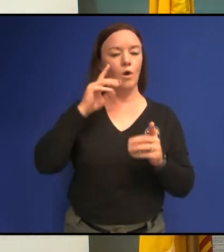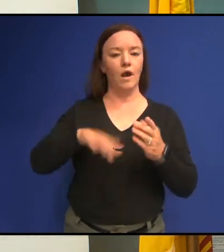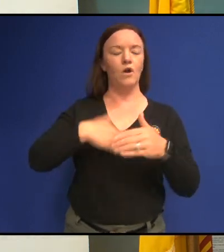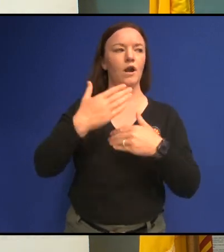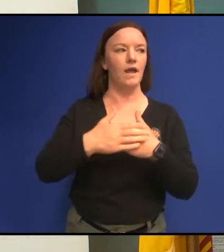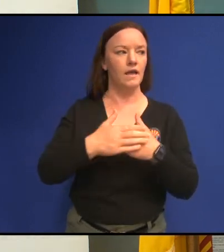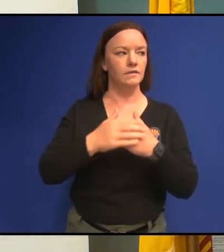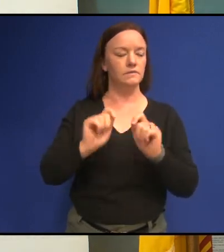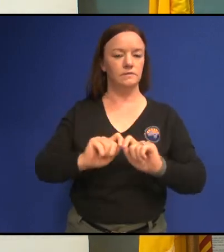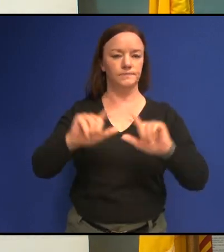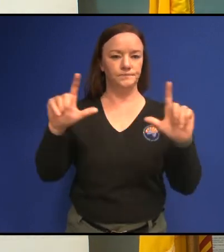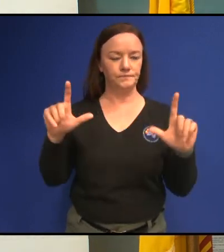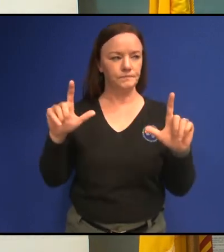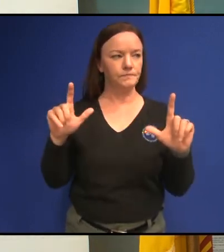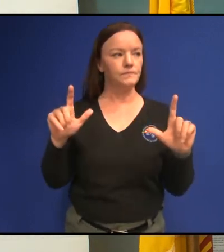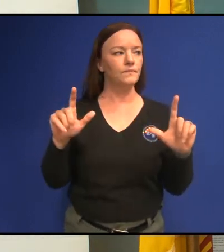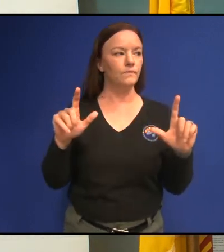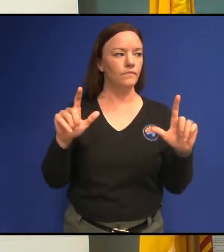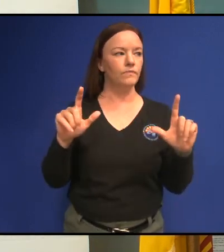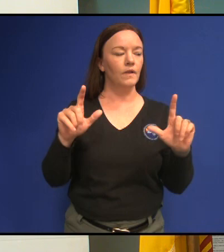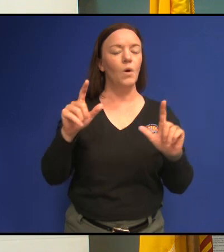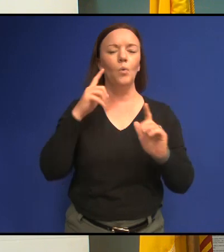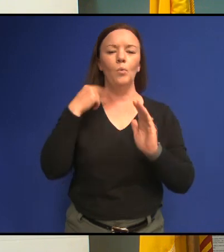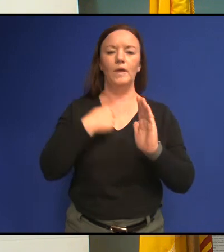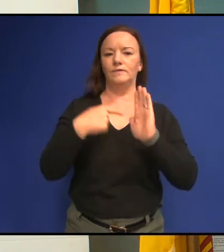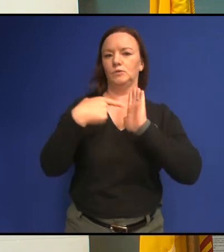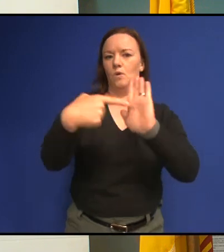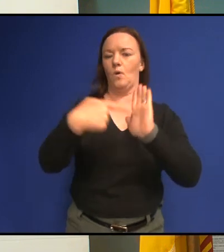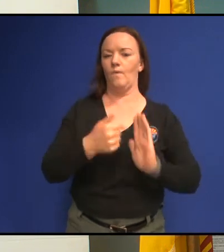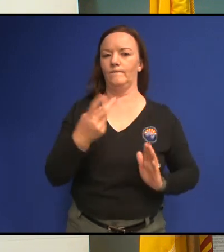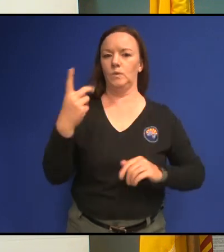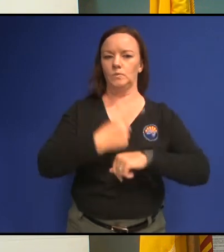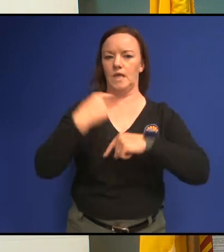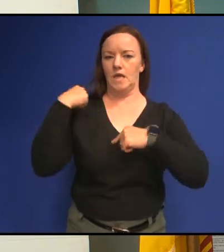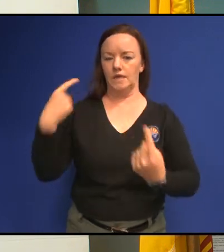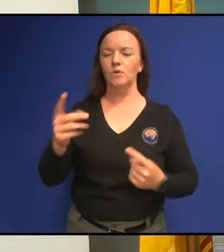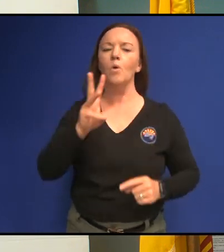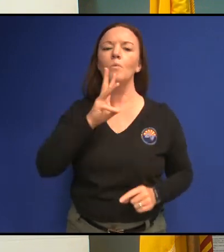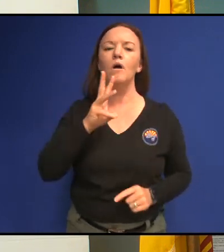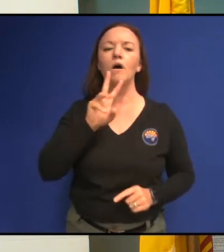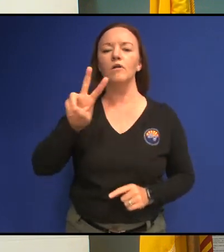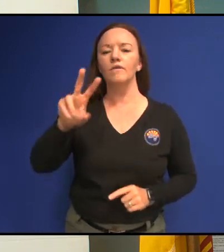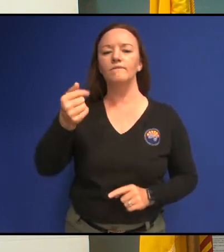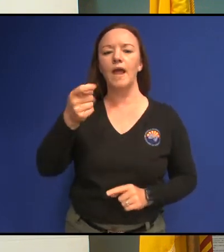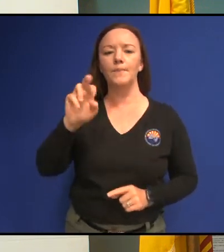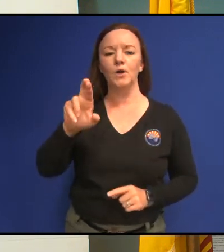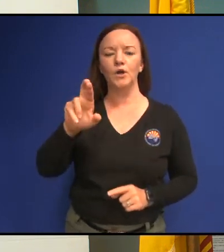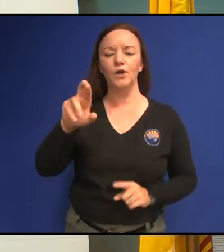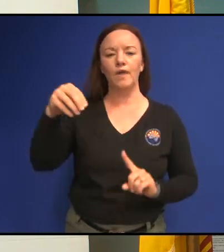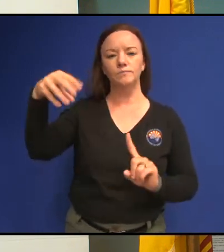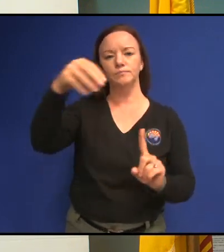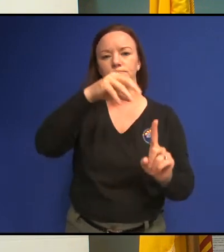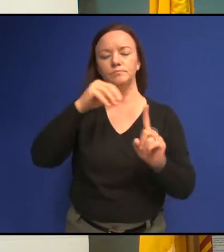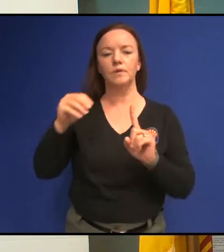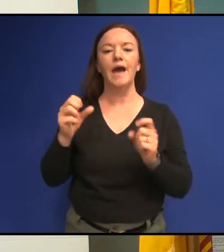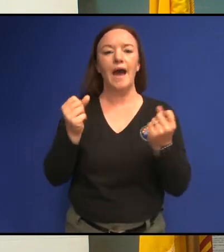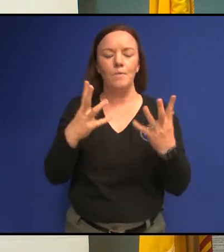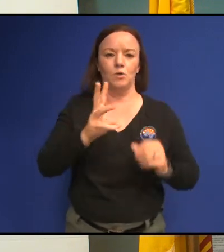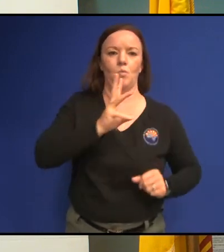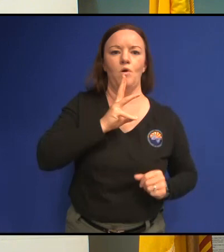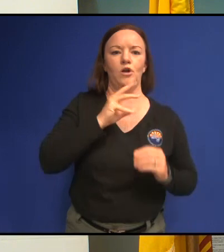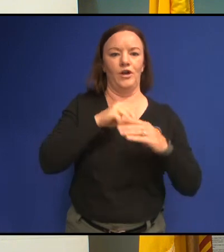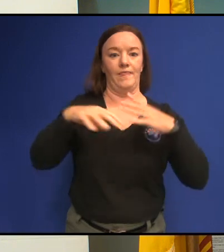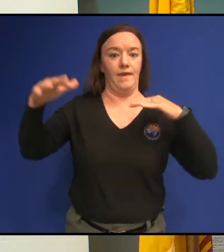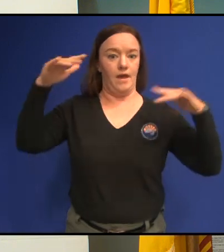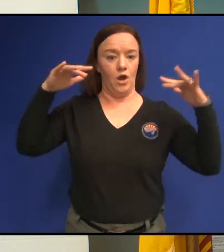here, we'll look, and we've shown this for the past few days here. This is our water vapor imagery with the blue and green colors representing more